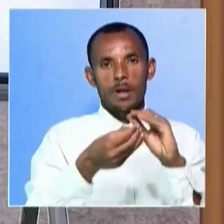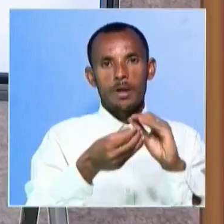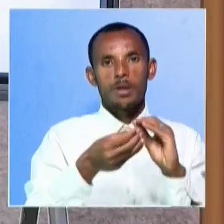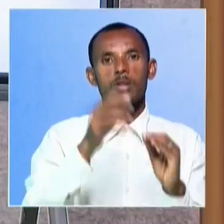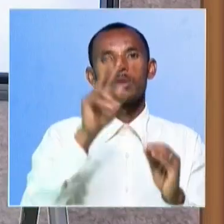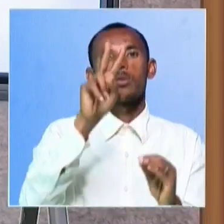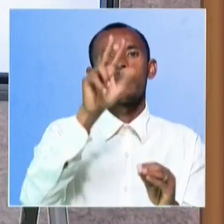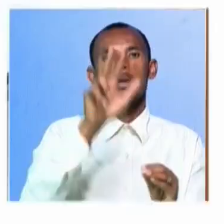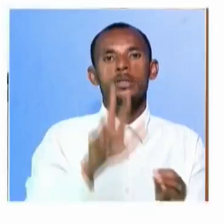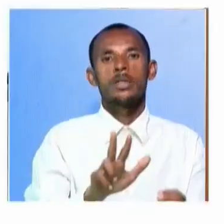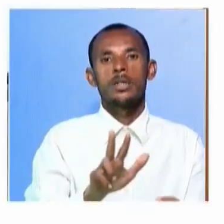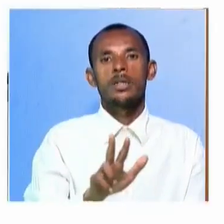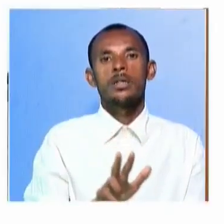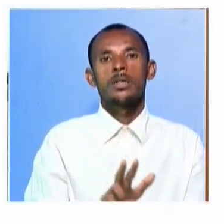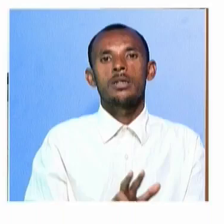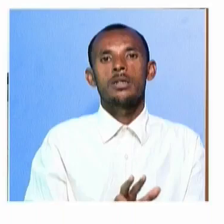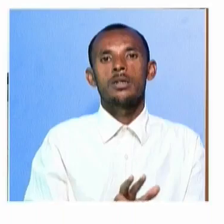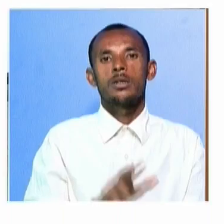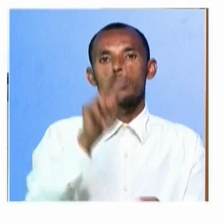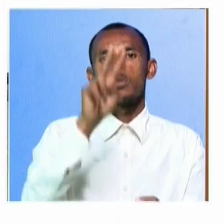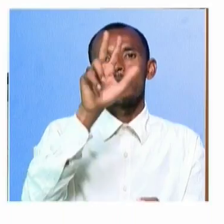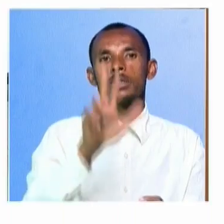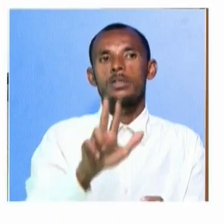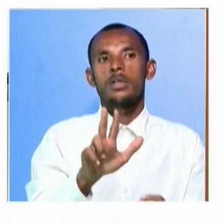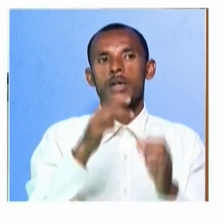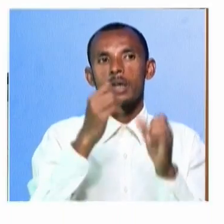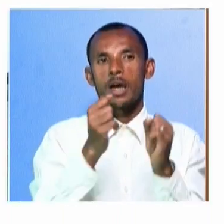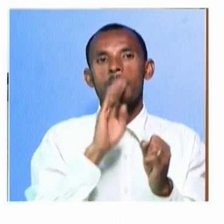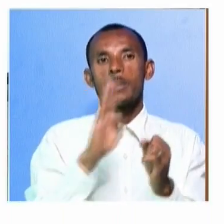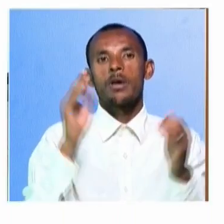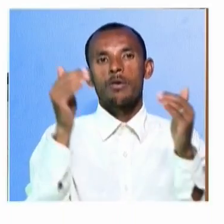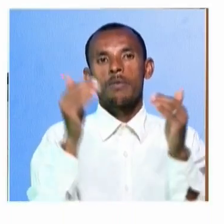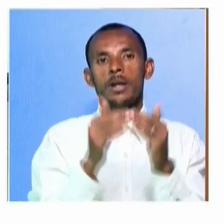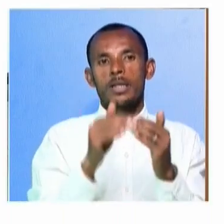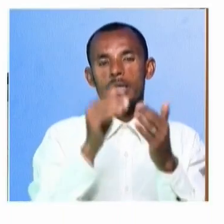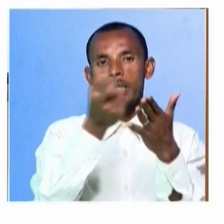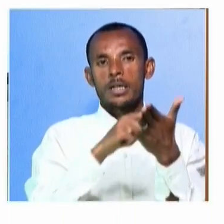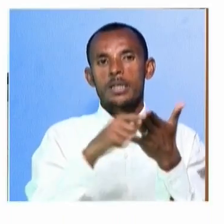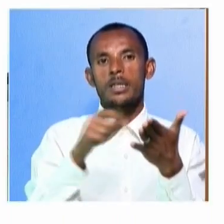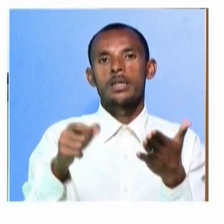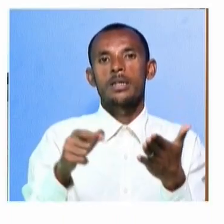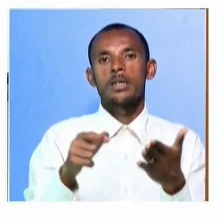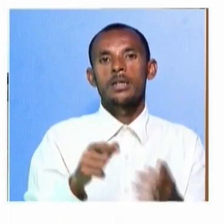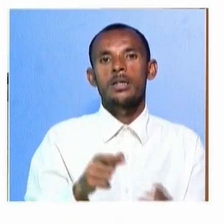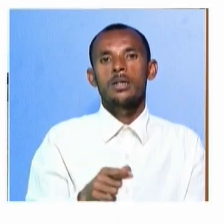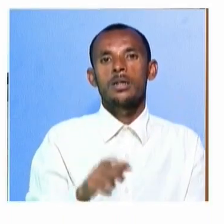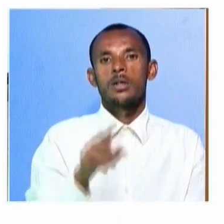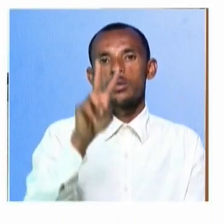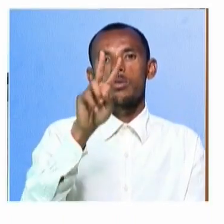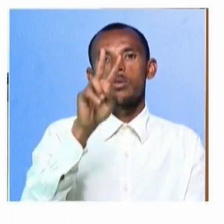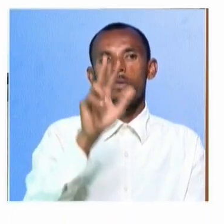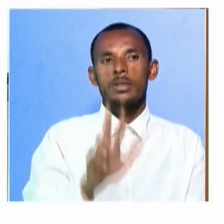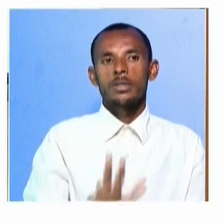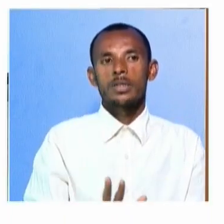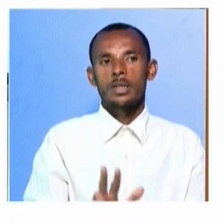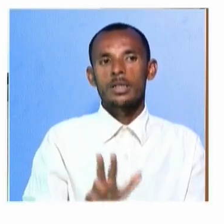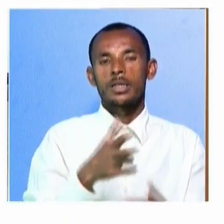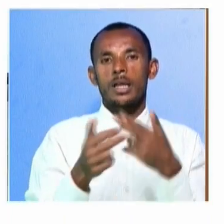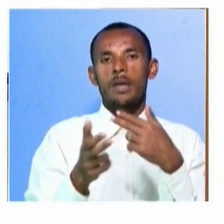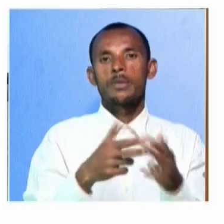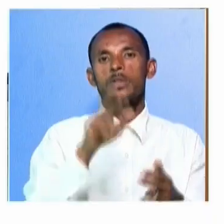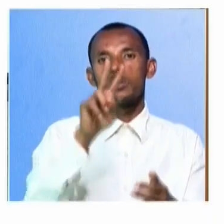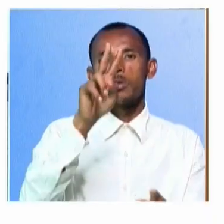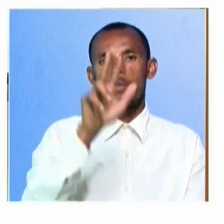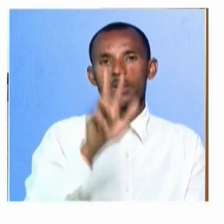3. 2 over 3 can be equivalently written as 2 over 3 times 2 over